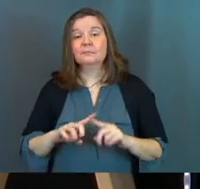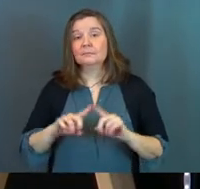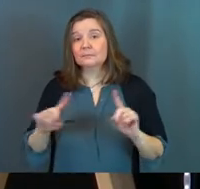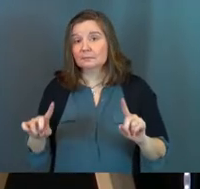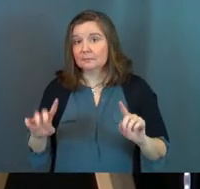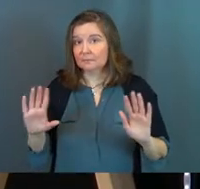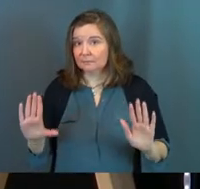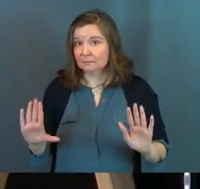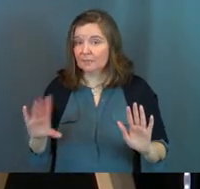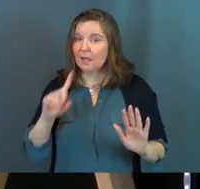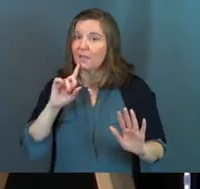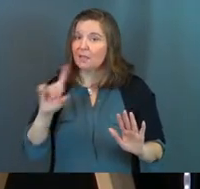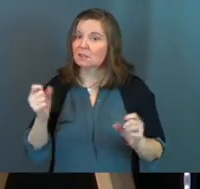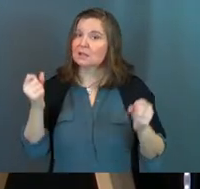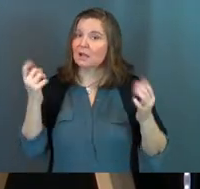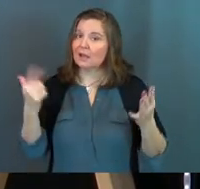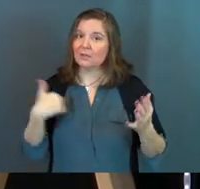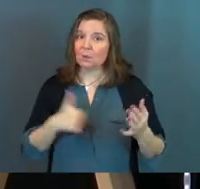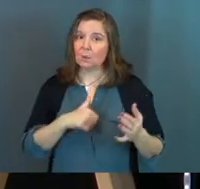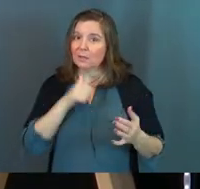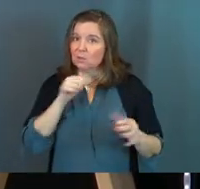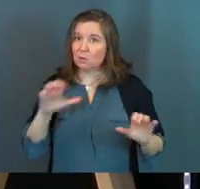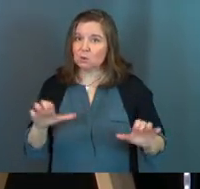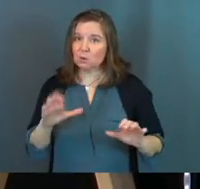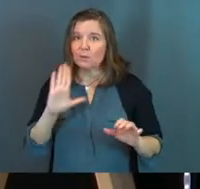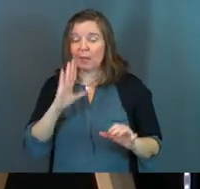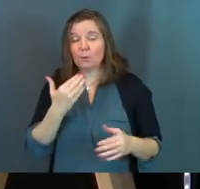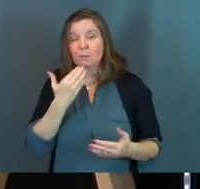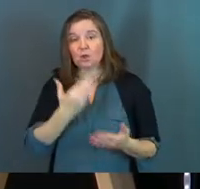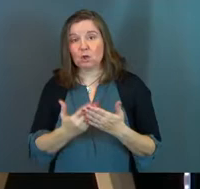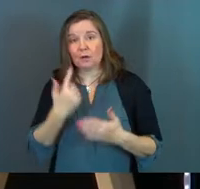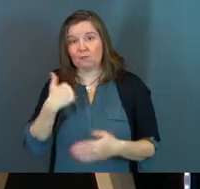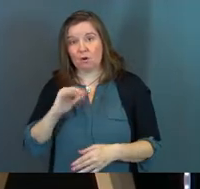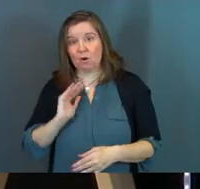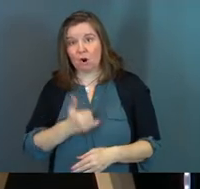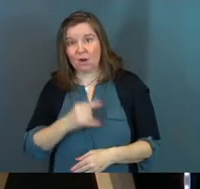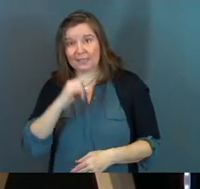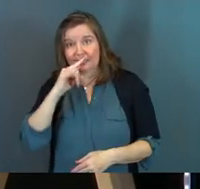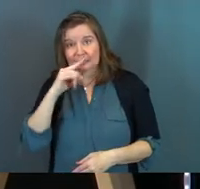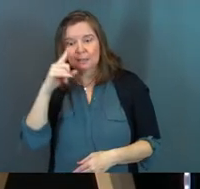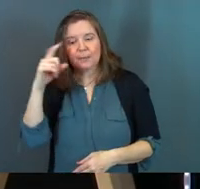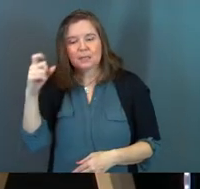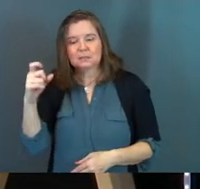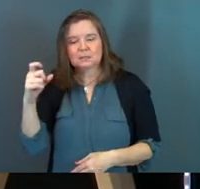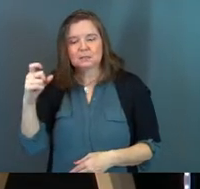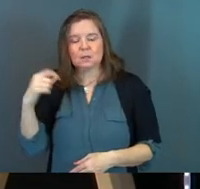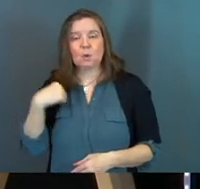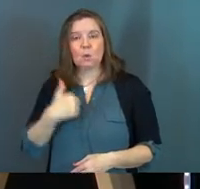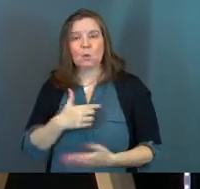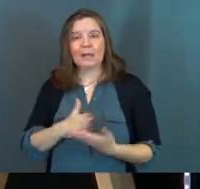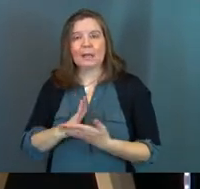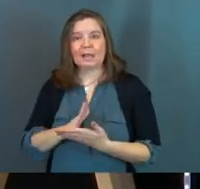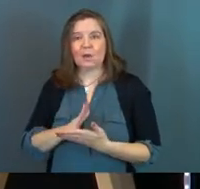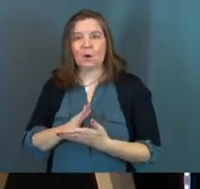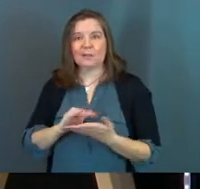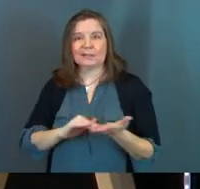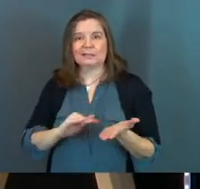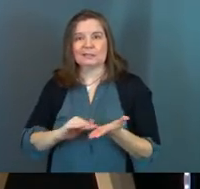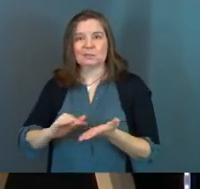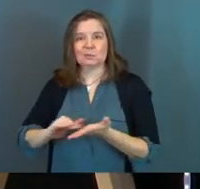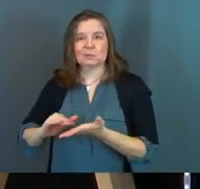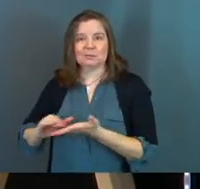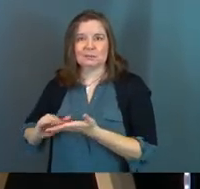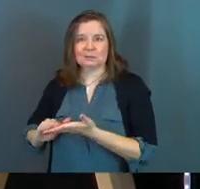But there's a lot that we don't do that would be good for our kids because we allow these